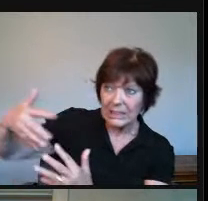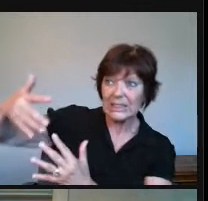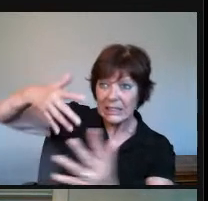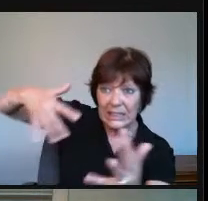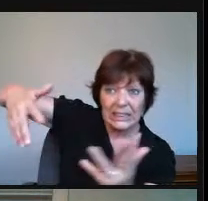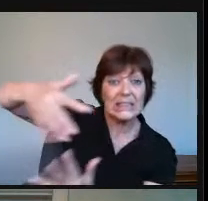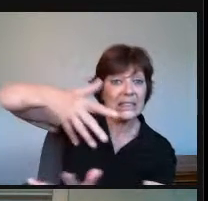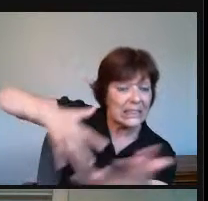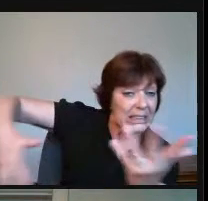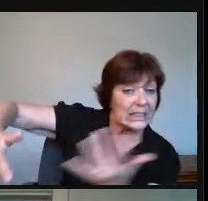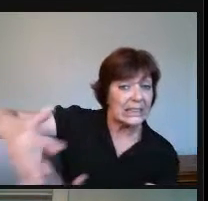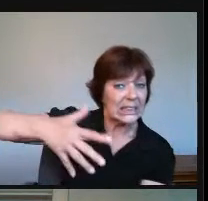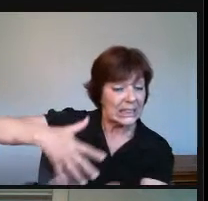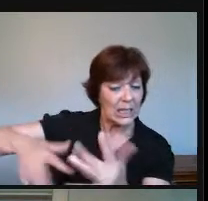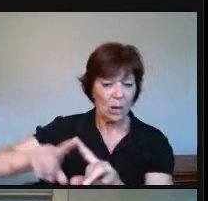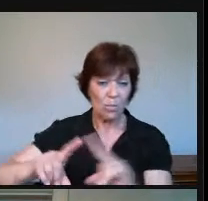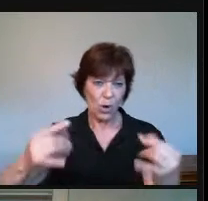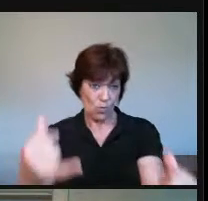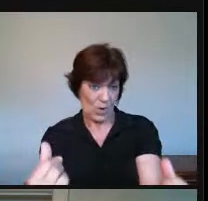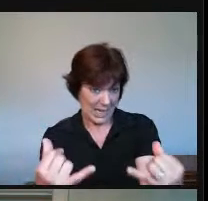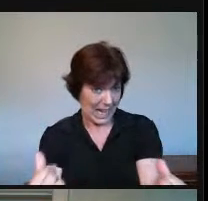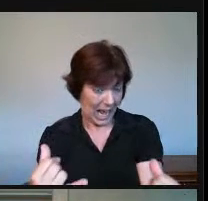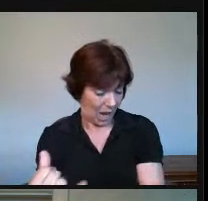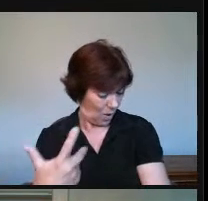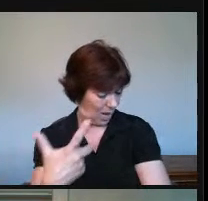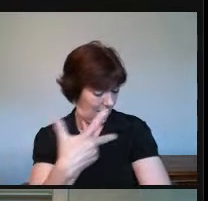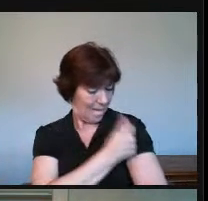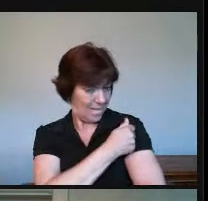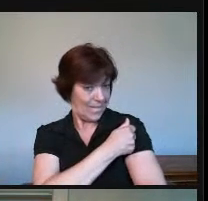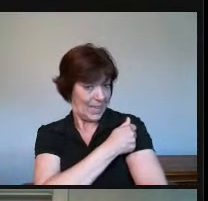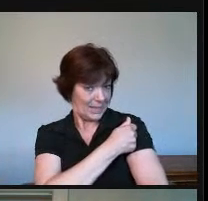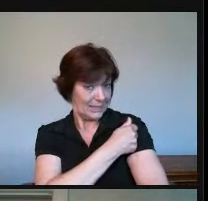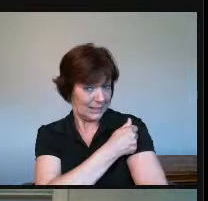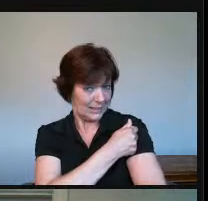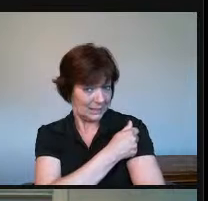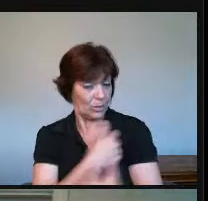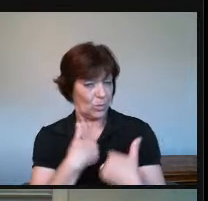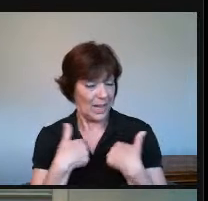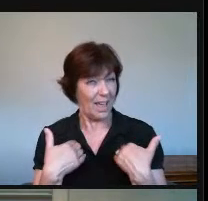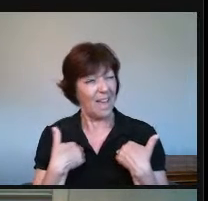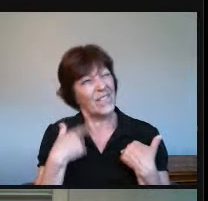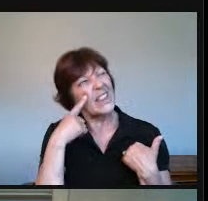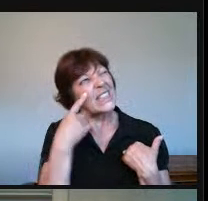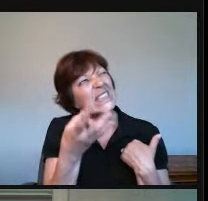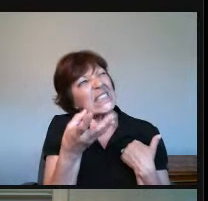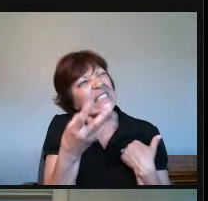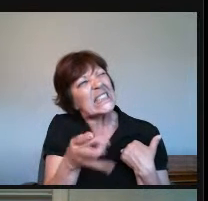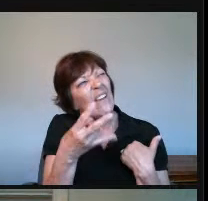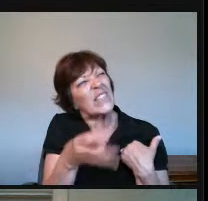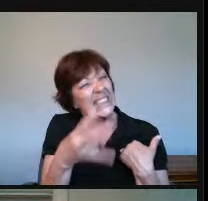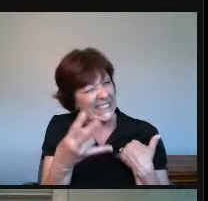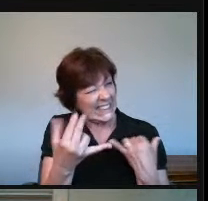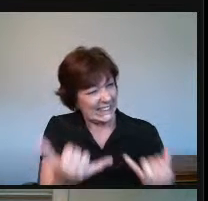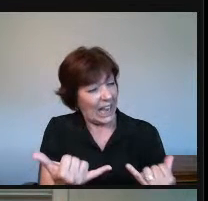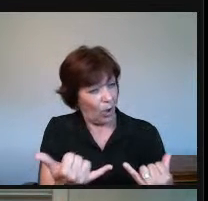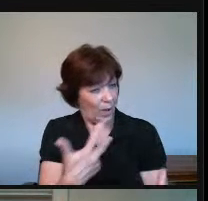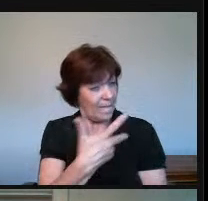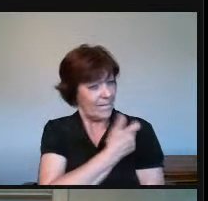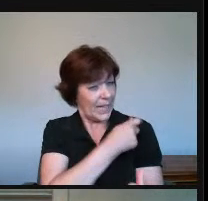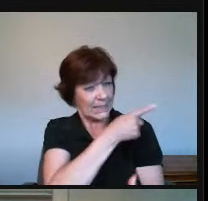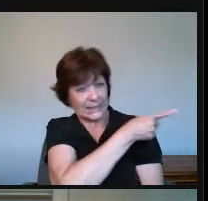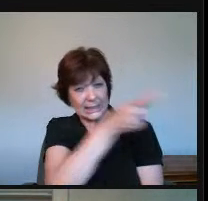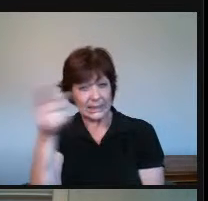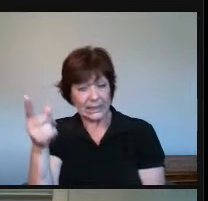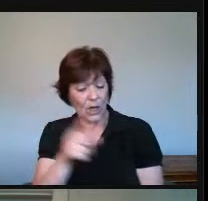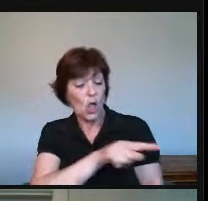circulate. But right now, the vaccines we have across the board, I think there's 17 vaccines out there. We have